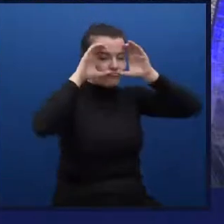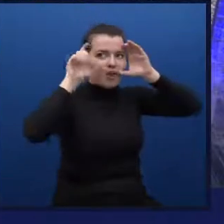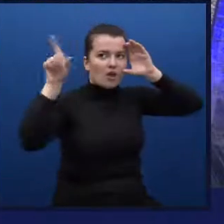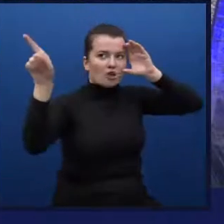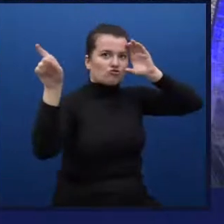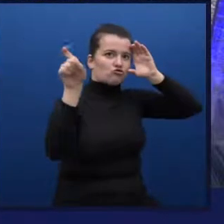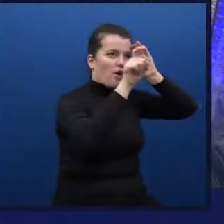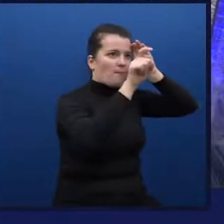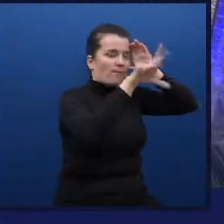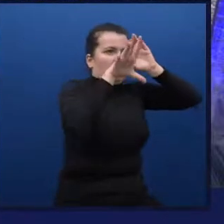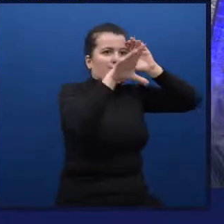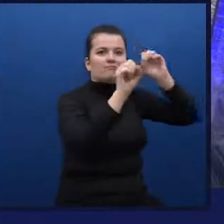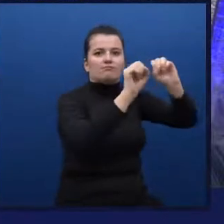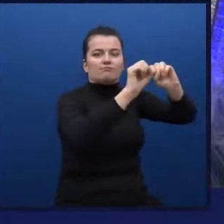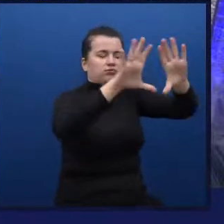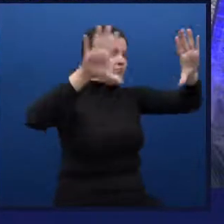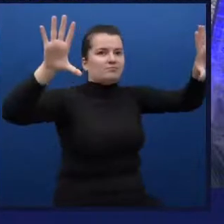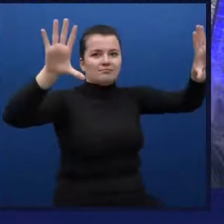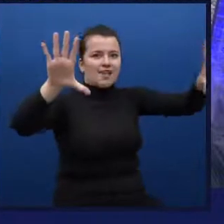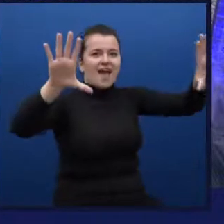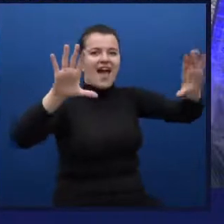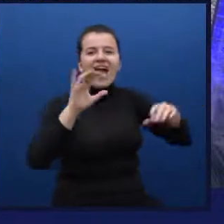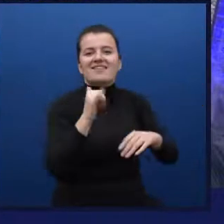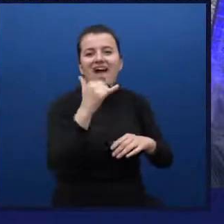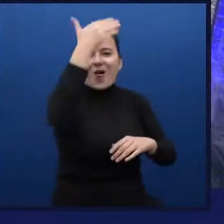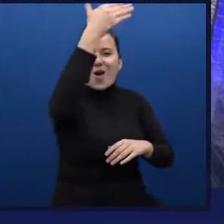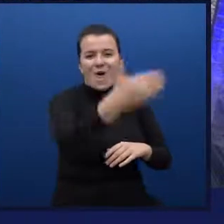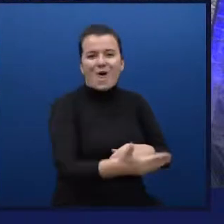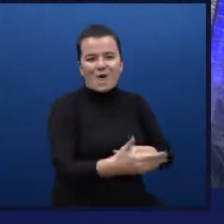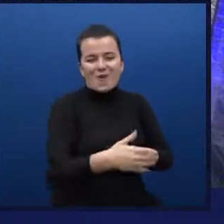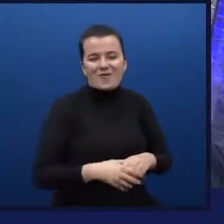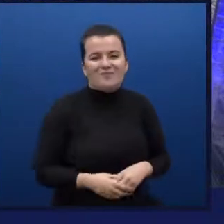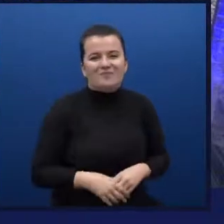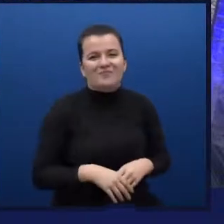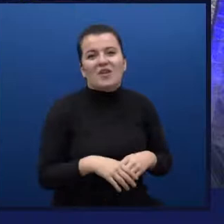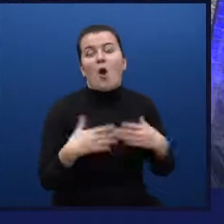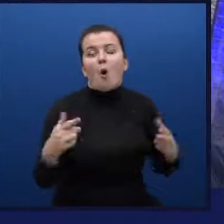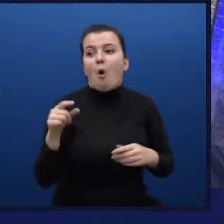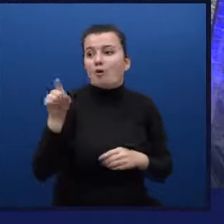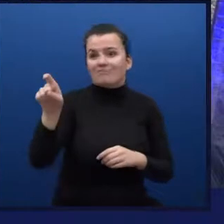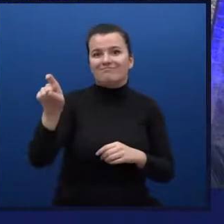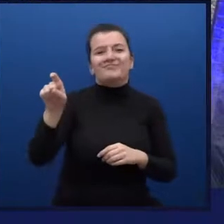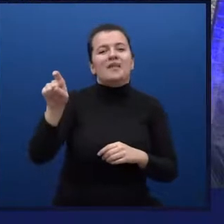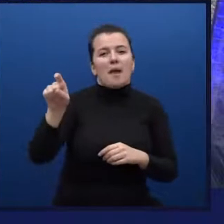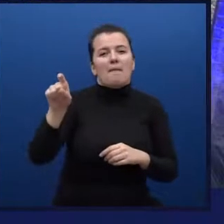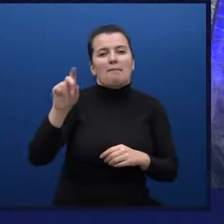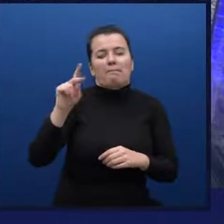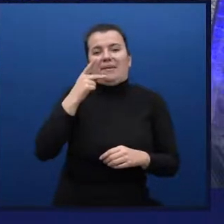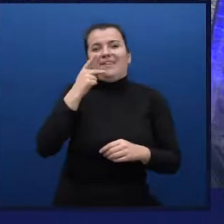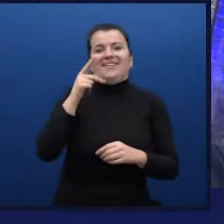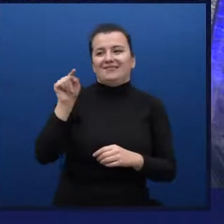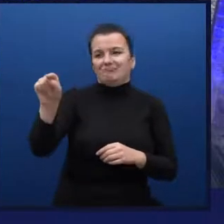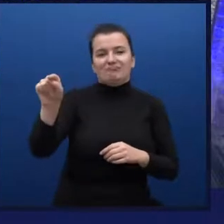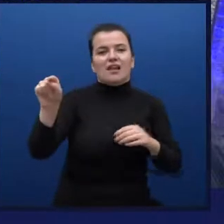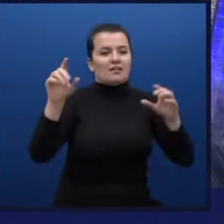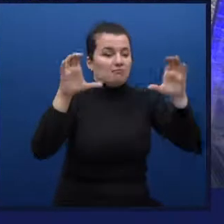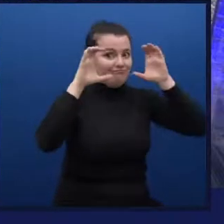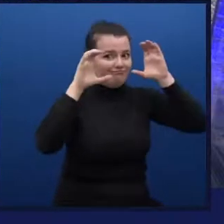there's a yellow wall. If we wanted to change that pink, I could just go into Unity and drag a pink color and personalize that. So they can be